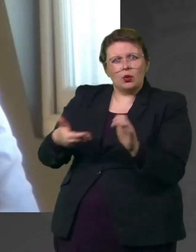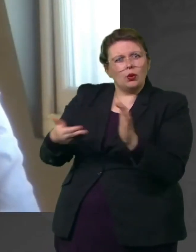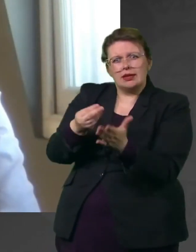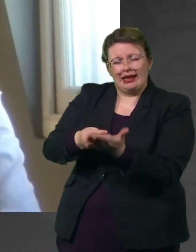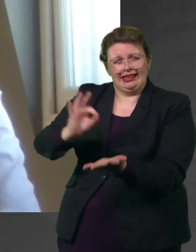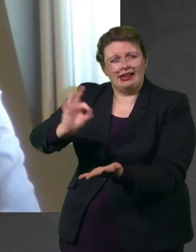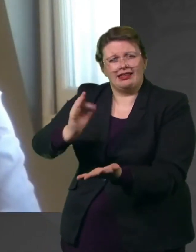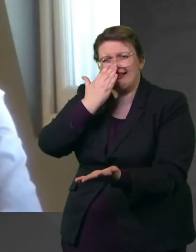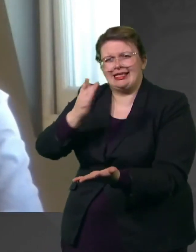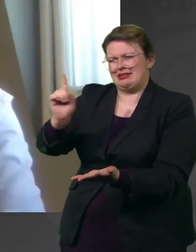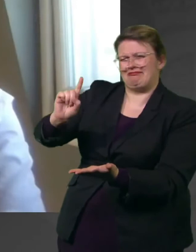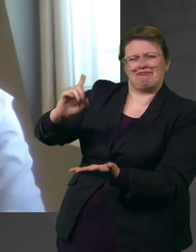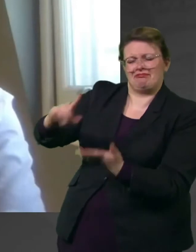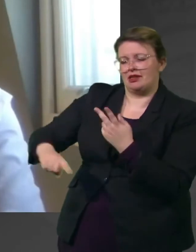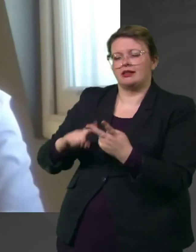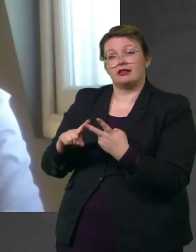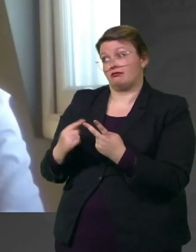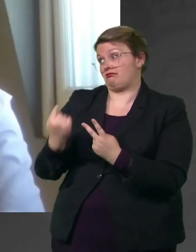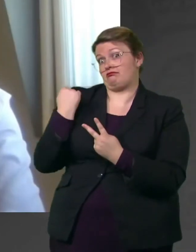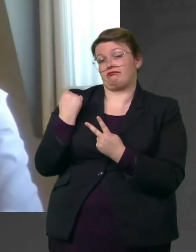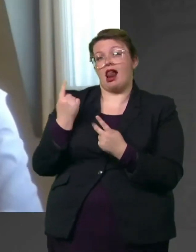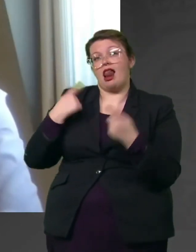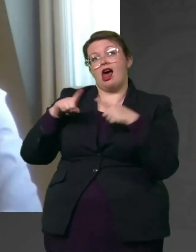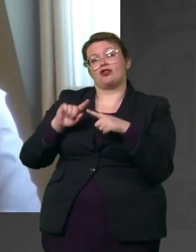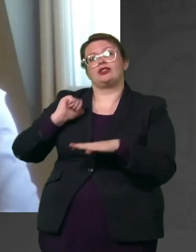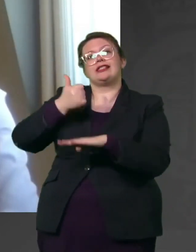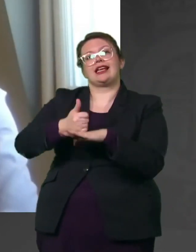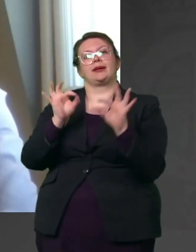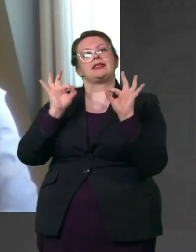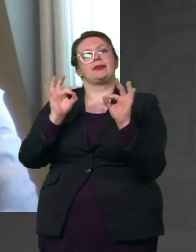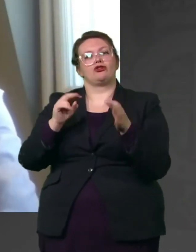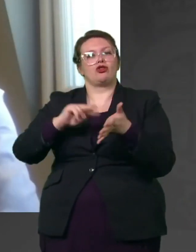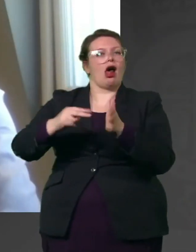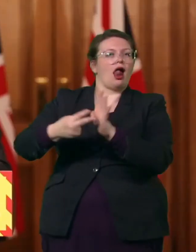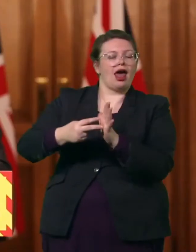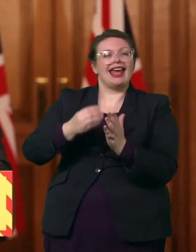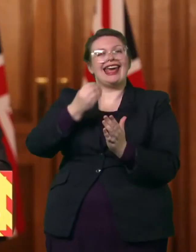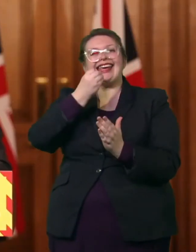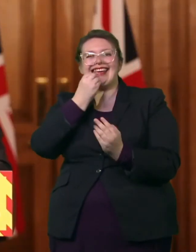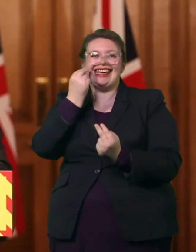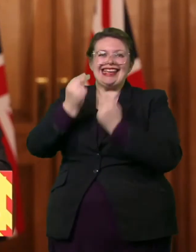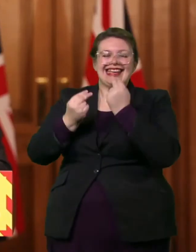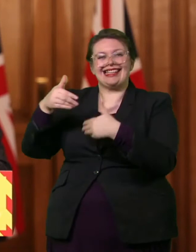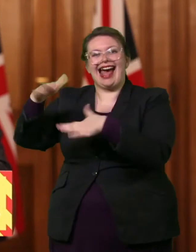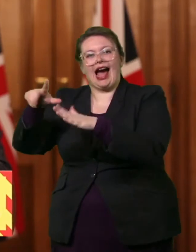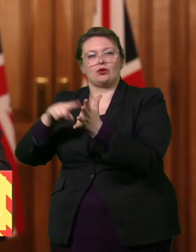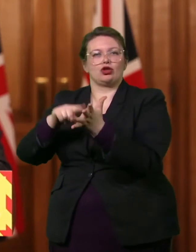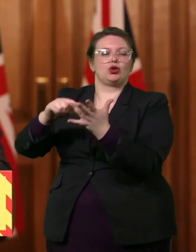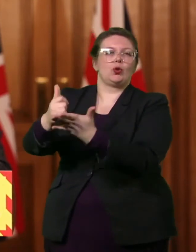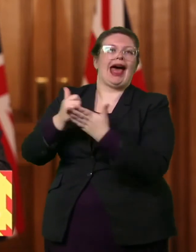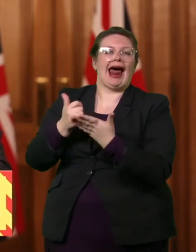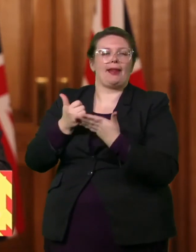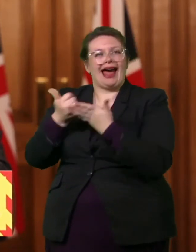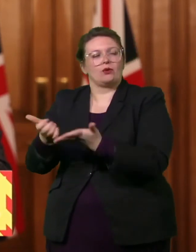increase in transmission. Would you be comfortable with it returning this spring and summer? So on the support for the NHS staff, this